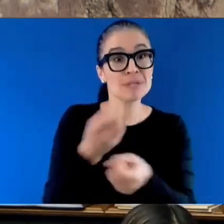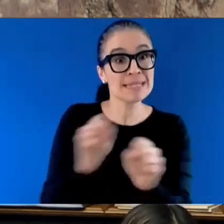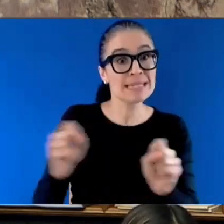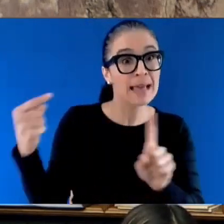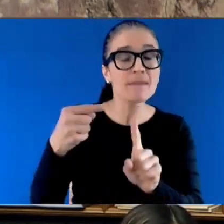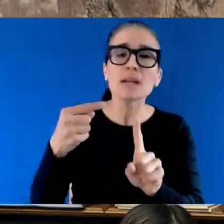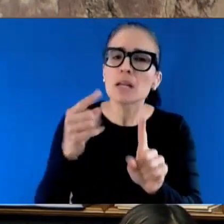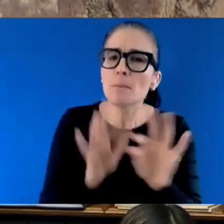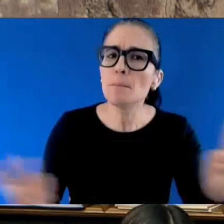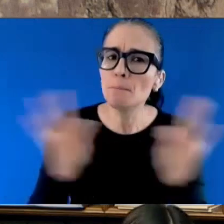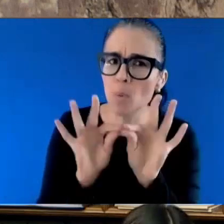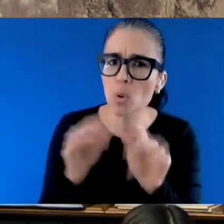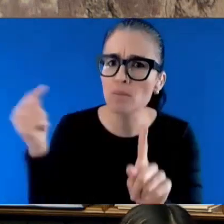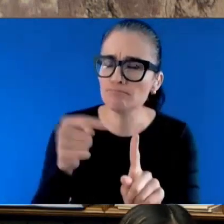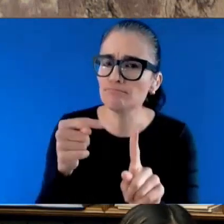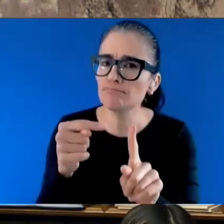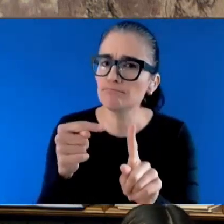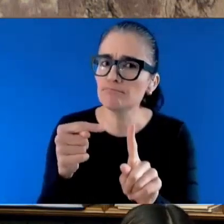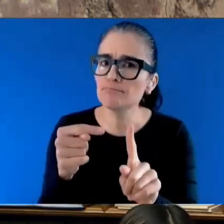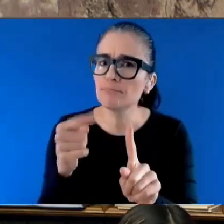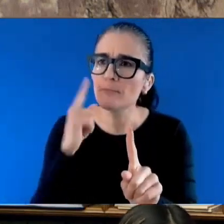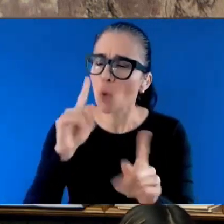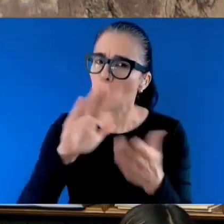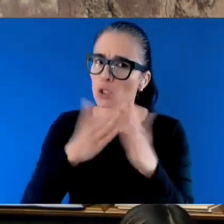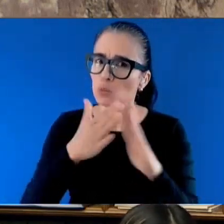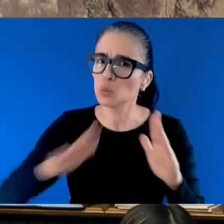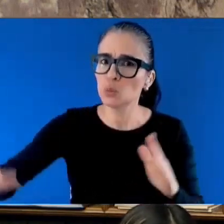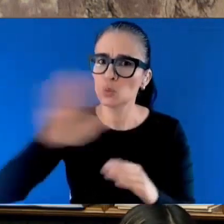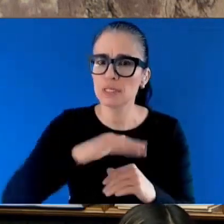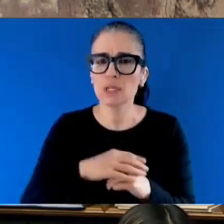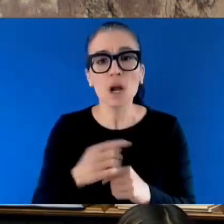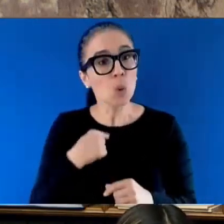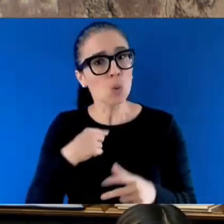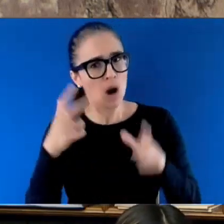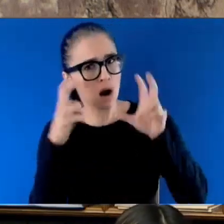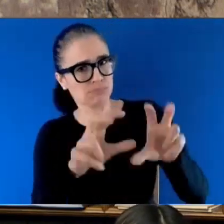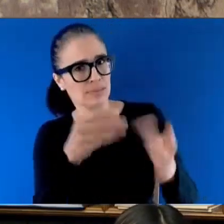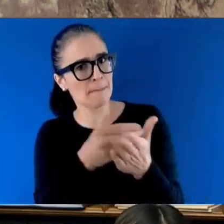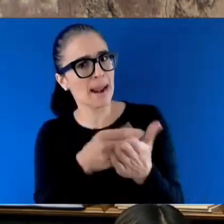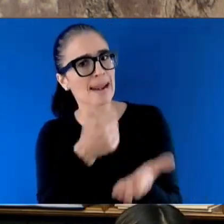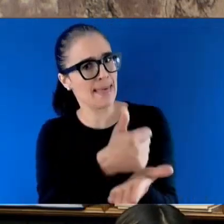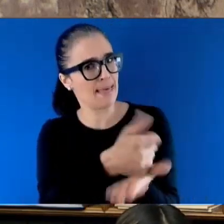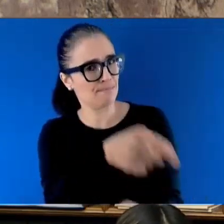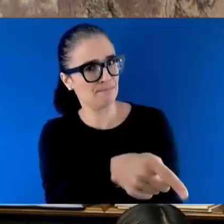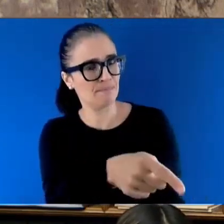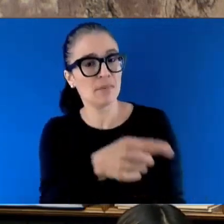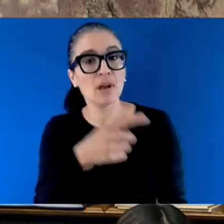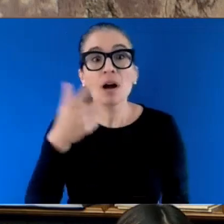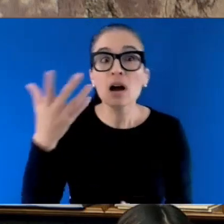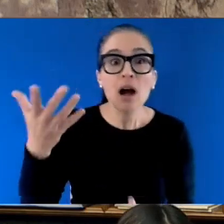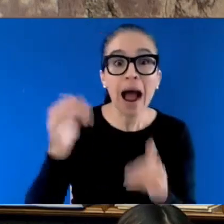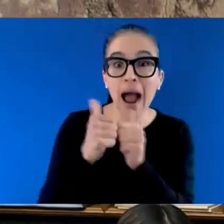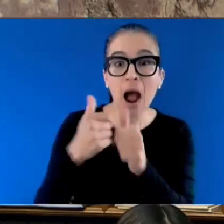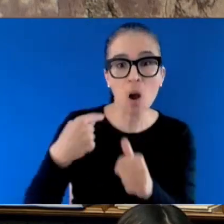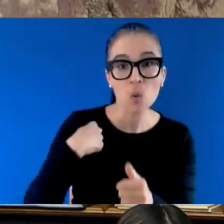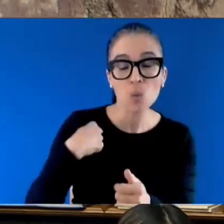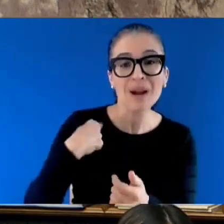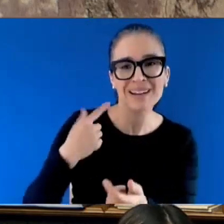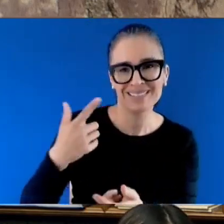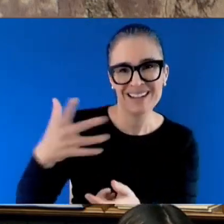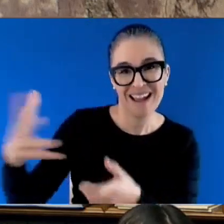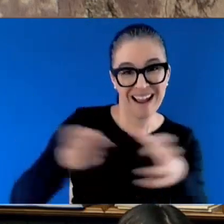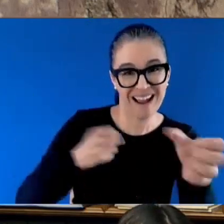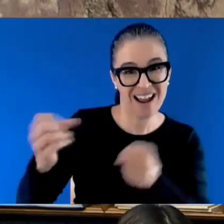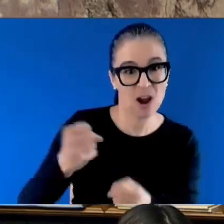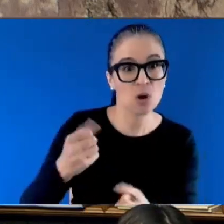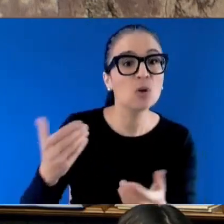Honourable Speaker, hiring more than 256 RCMP officers in small rural communities across this province, so